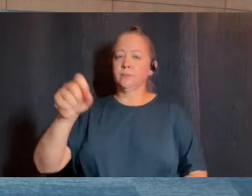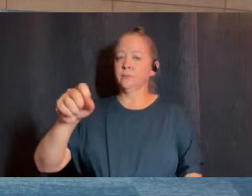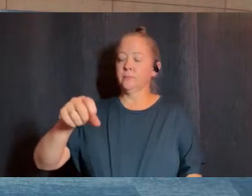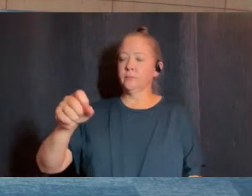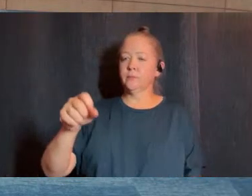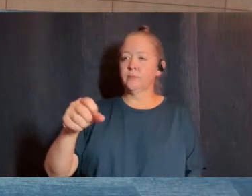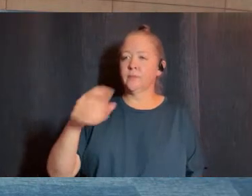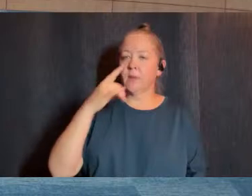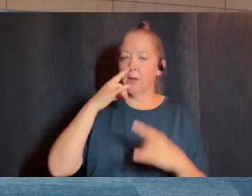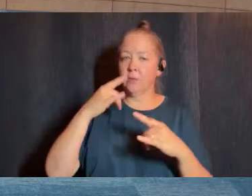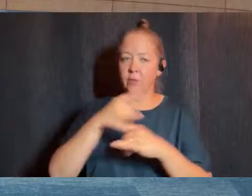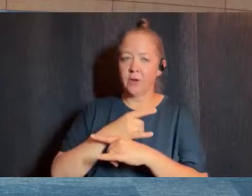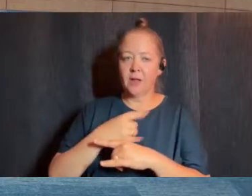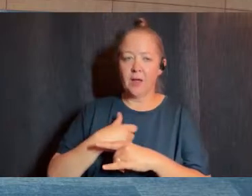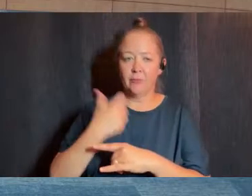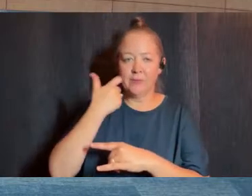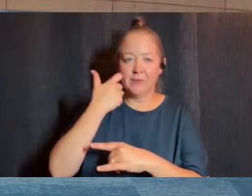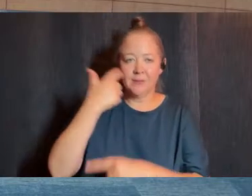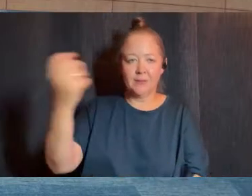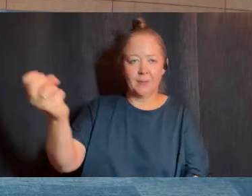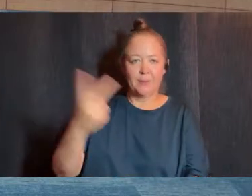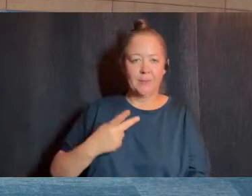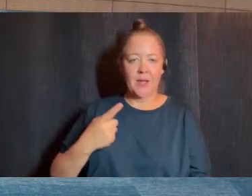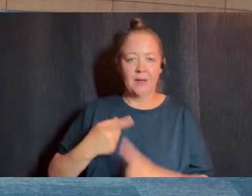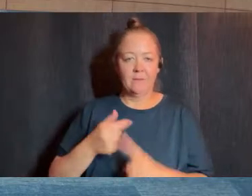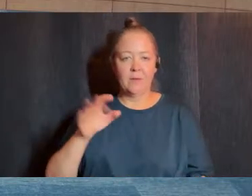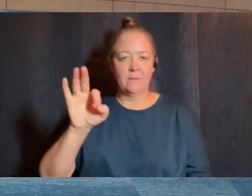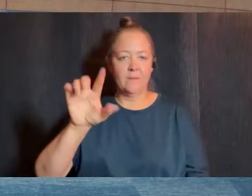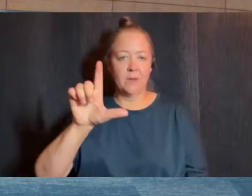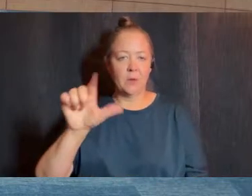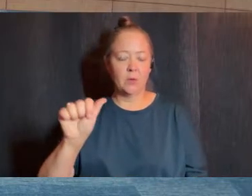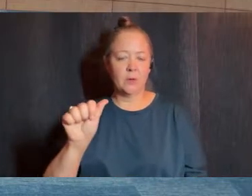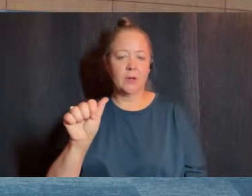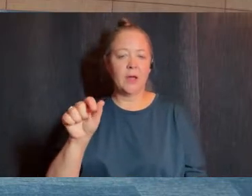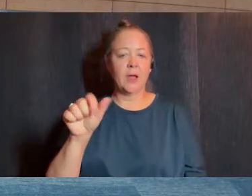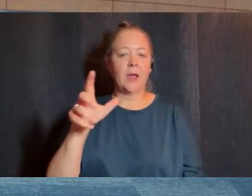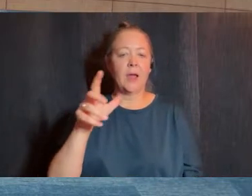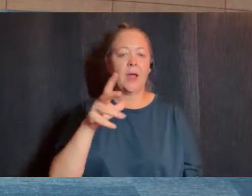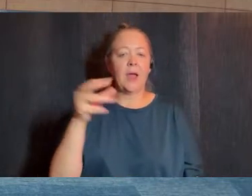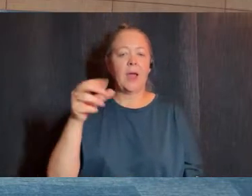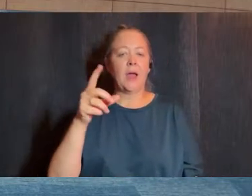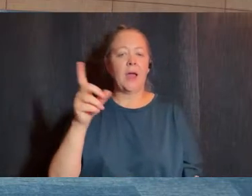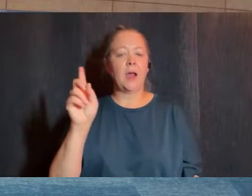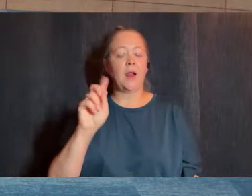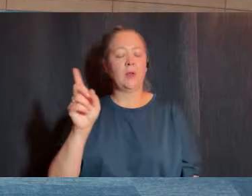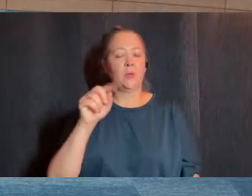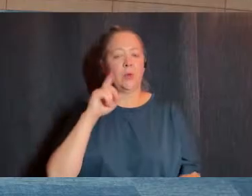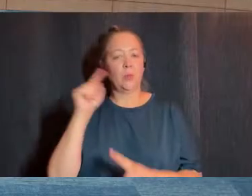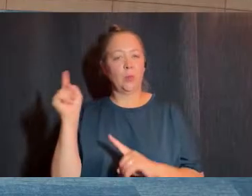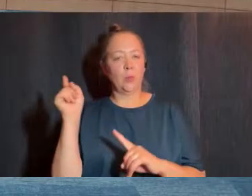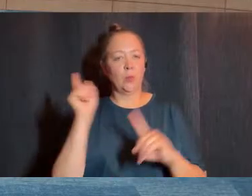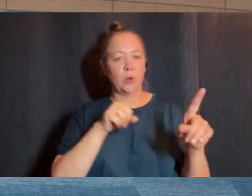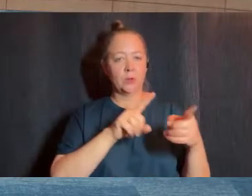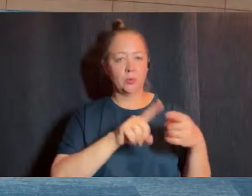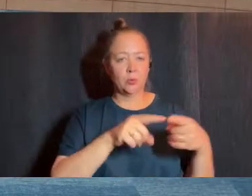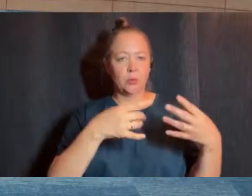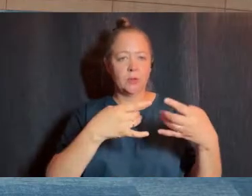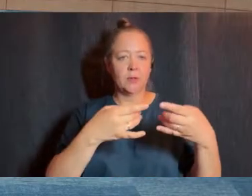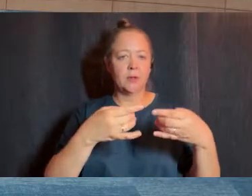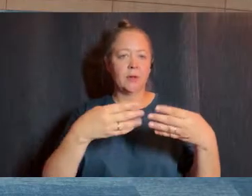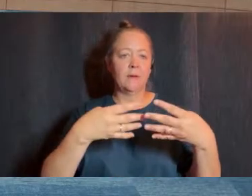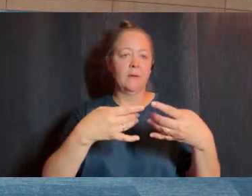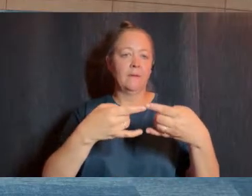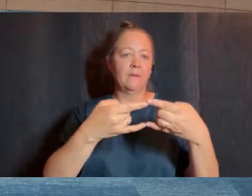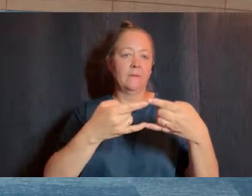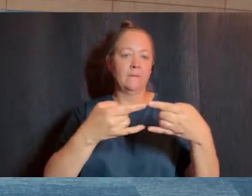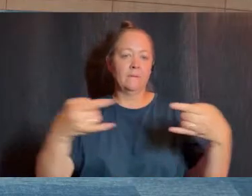got back from Florida, and one of the first places we stopped was the fence at 5701. I want to thank you and the entire Public Works